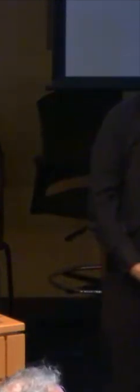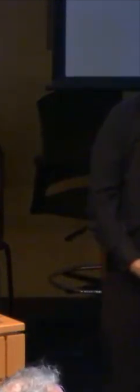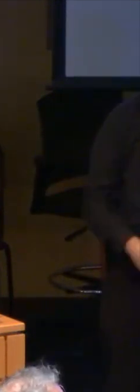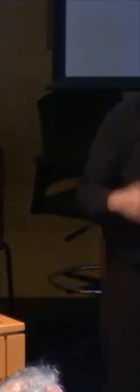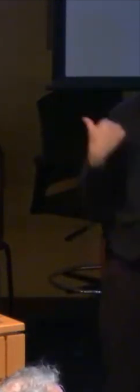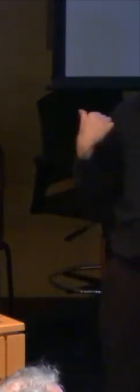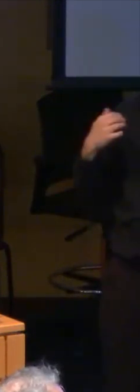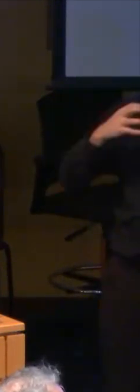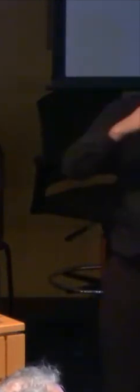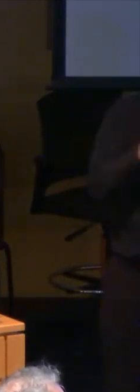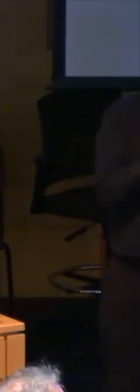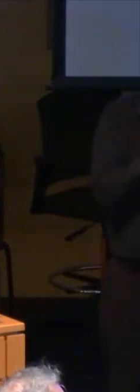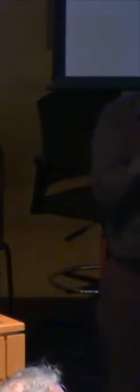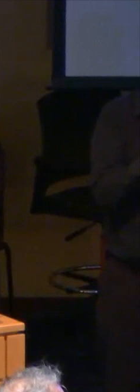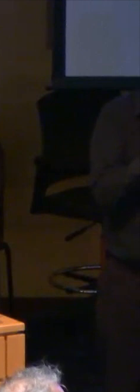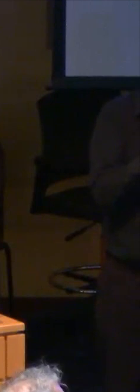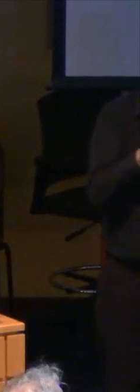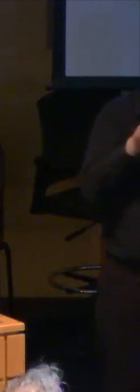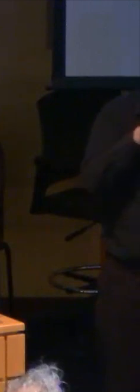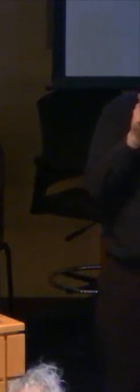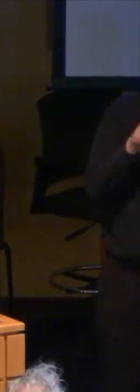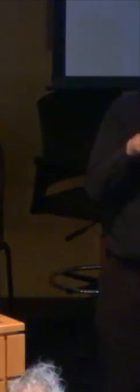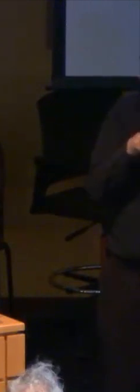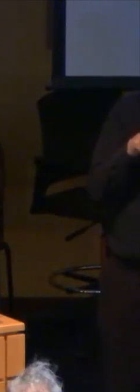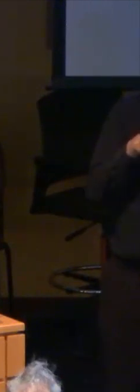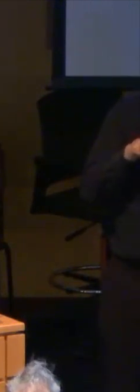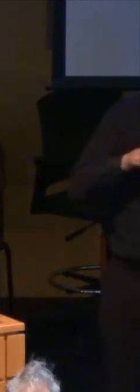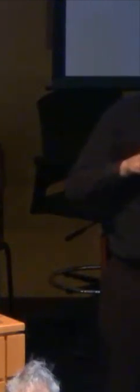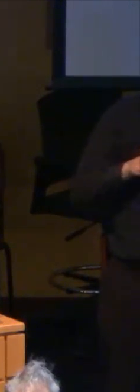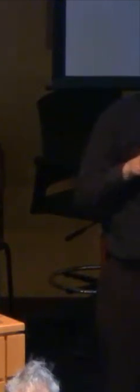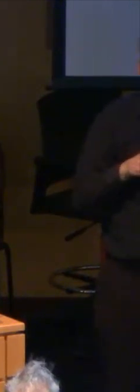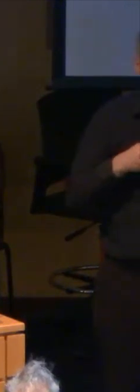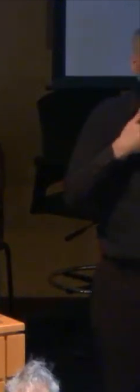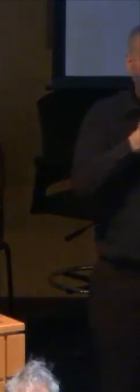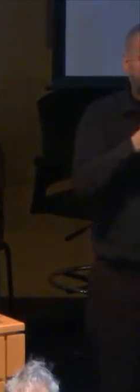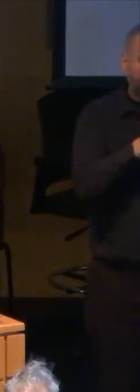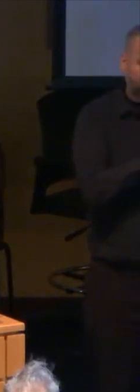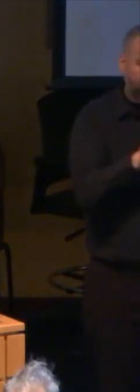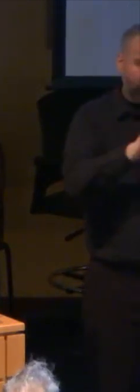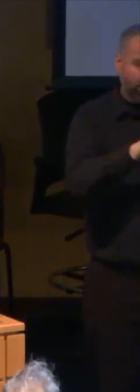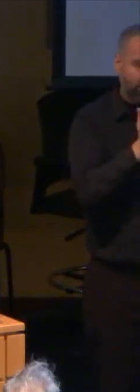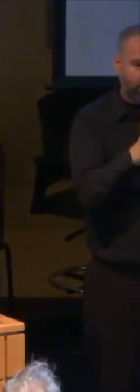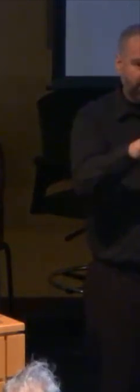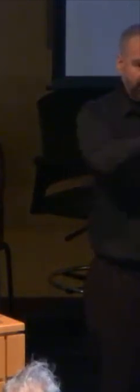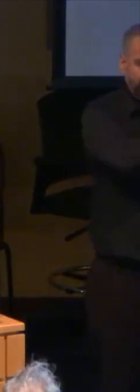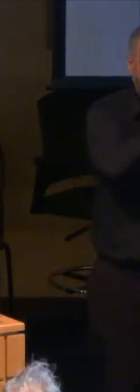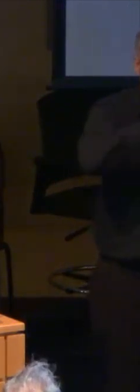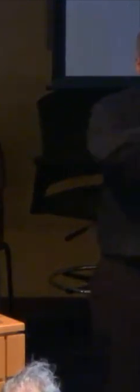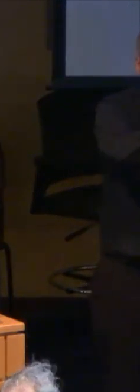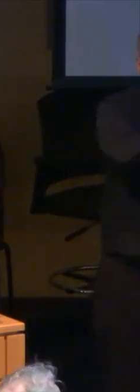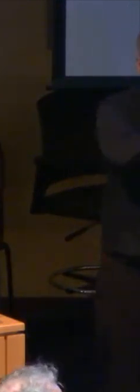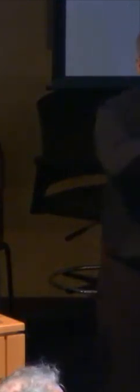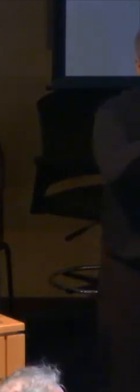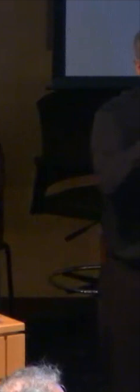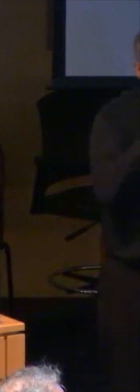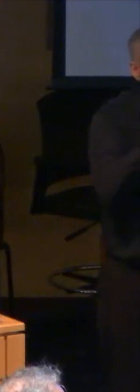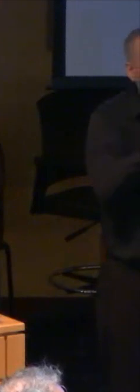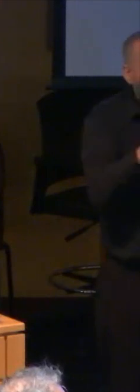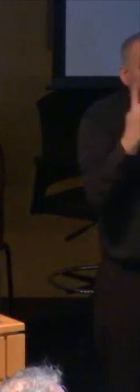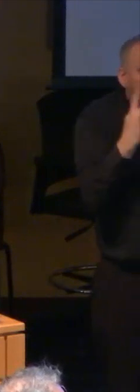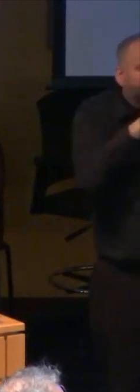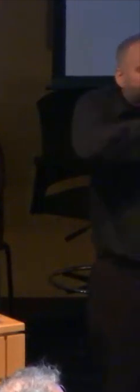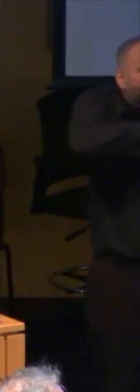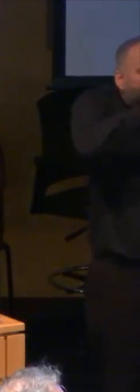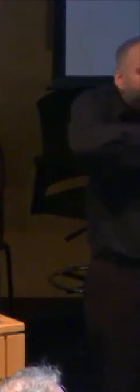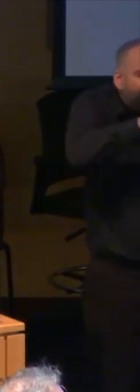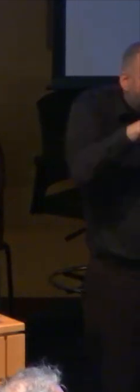have with some of the local communities, and it was nice to see the little kid on the bicycle. Yeah,